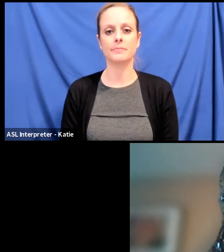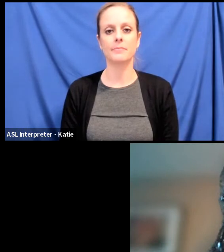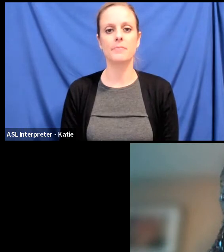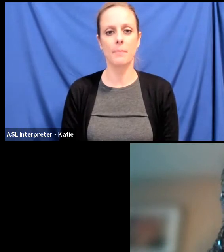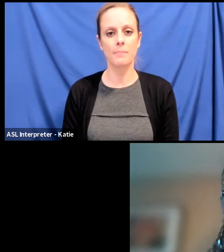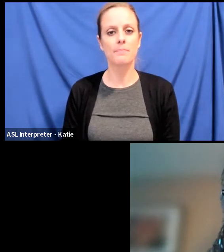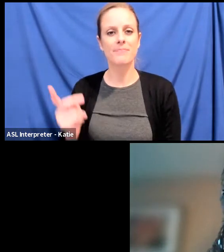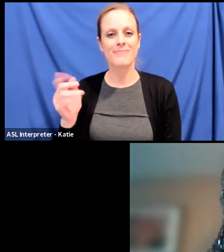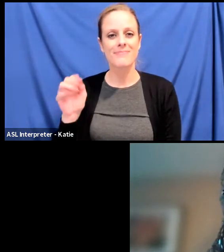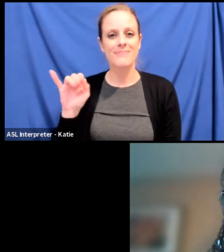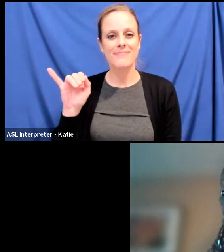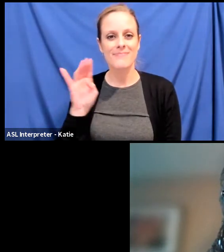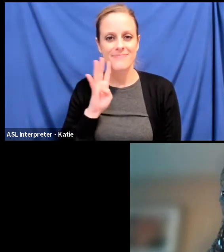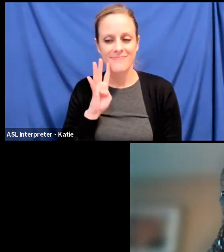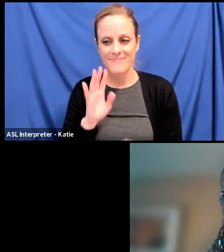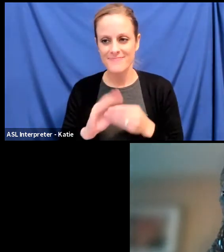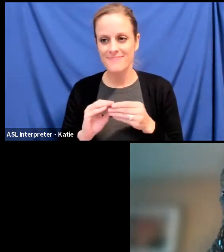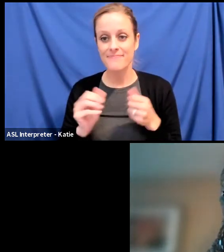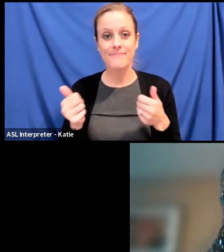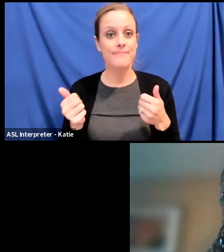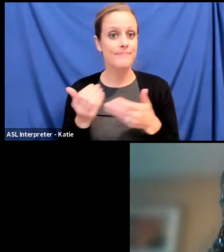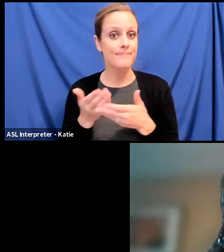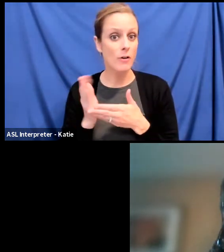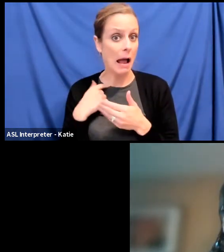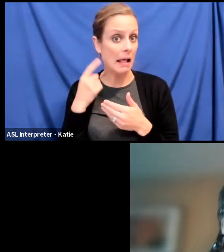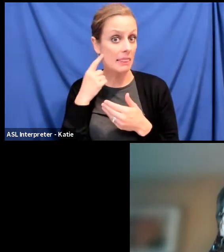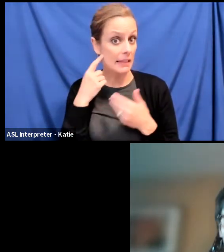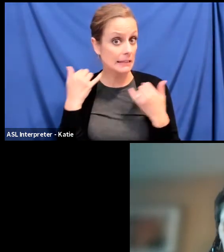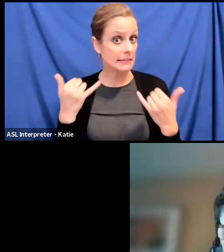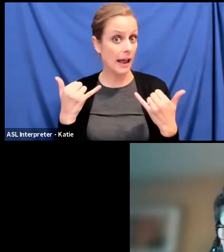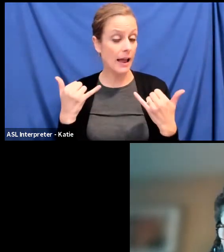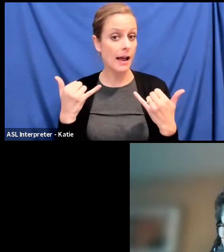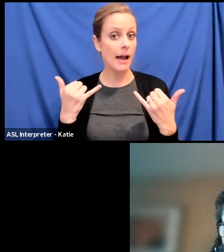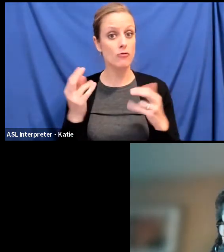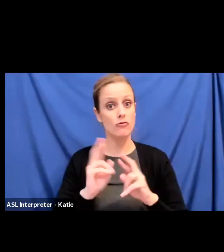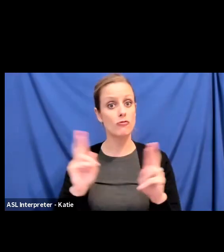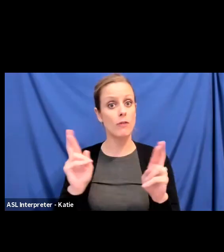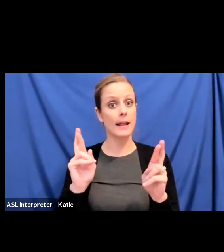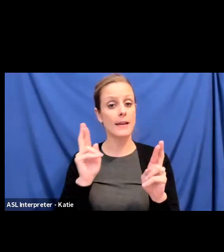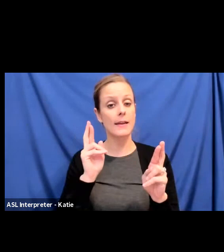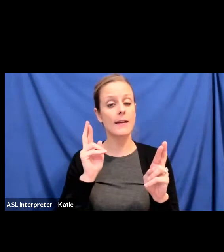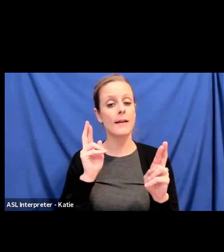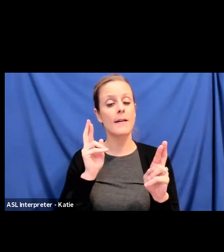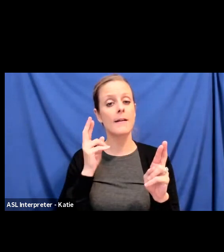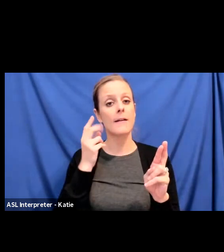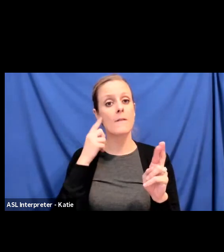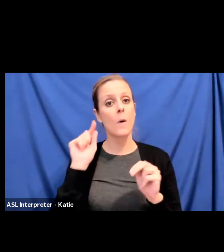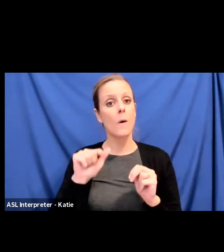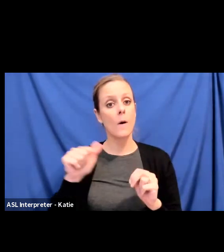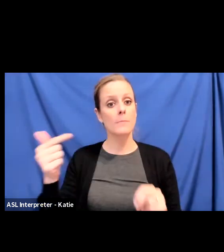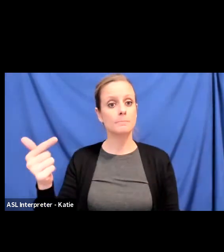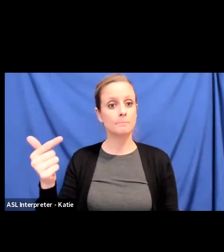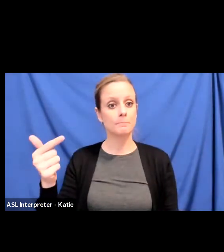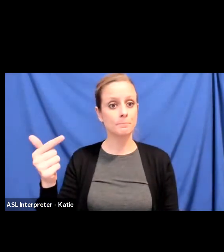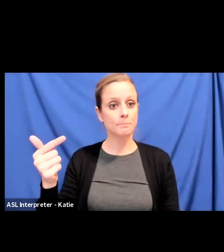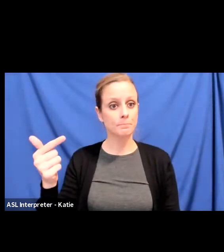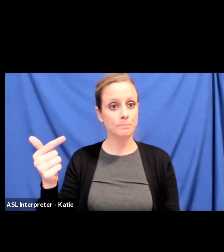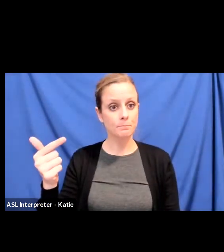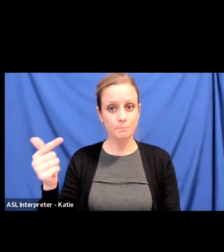All right. I think we are now ready for Kiko